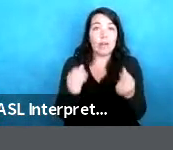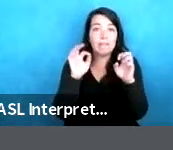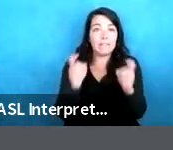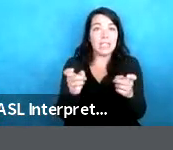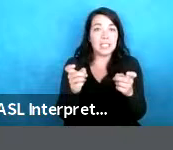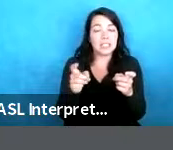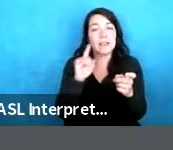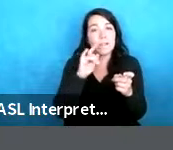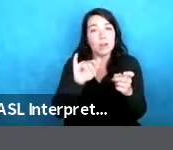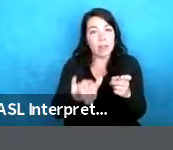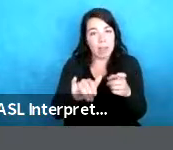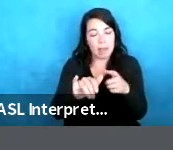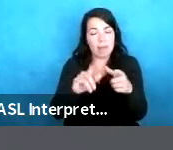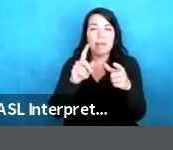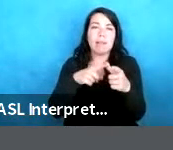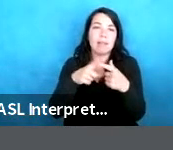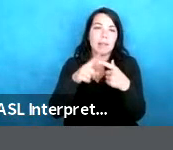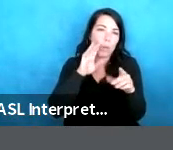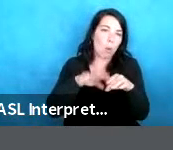Richard Hubler.